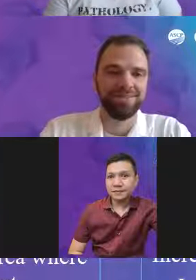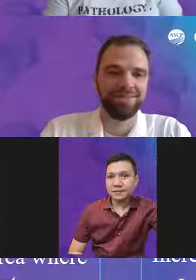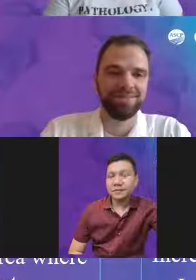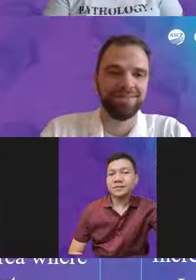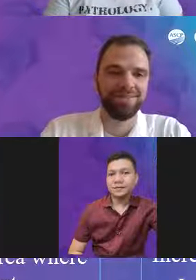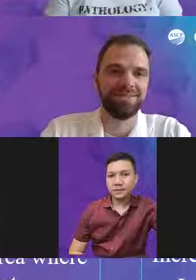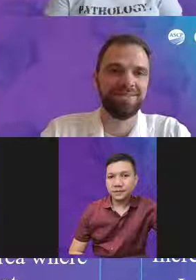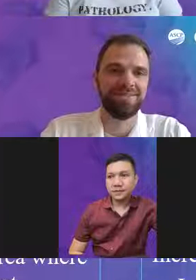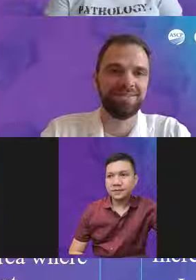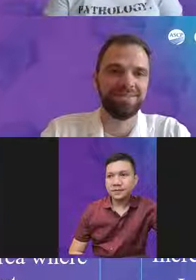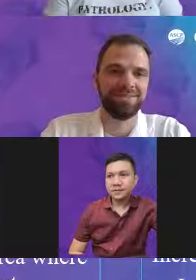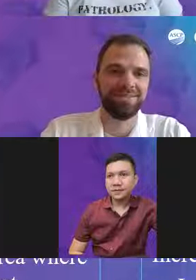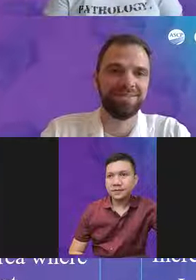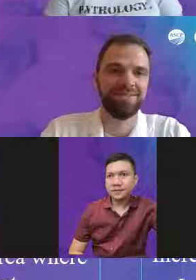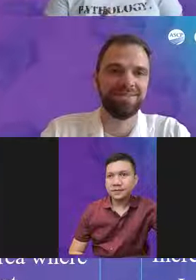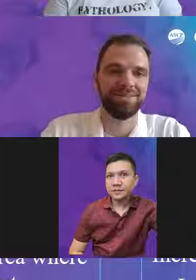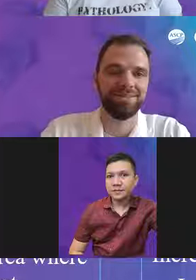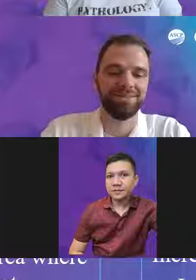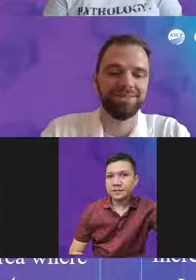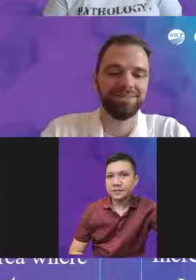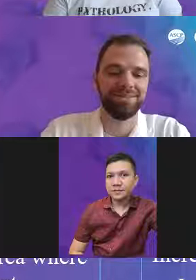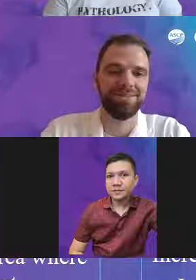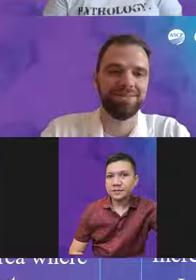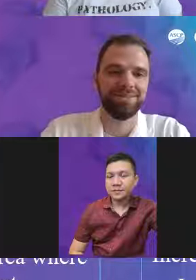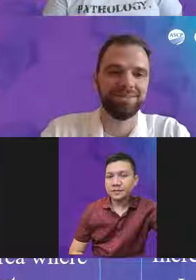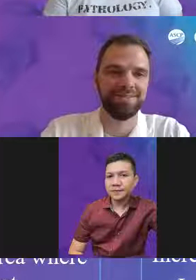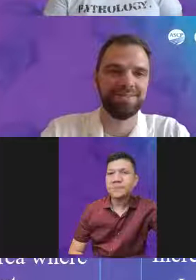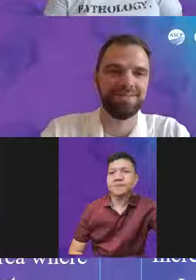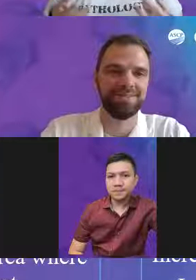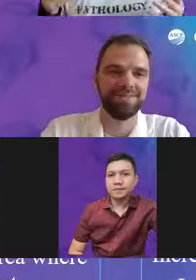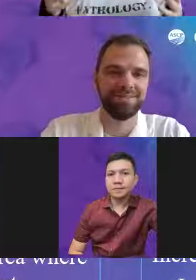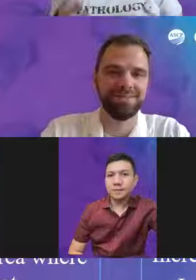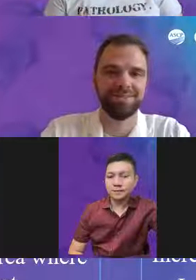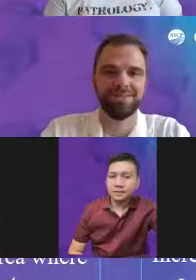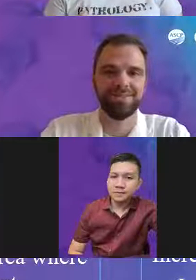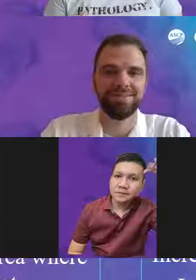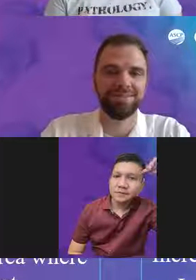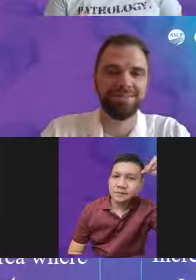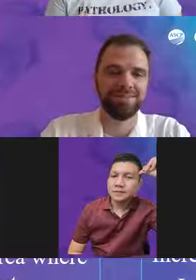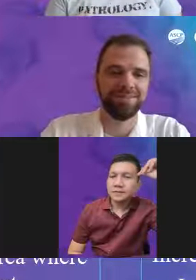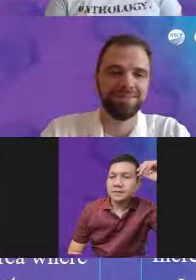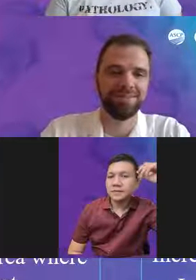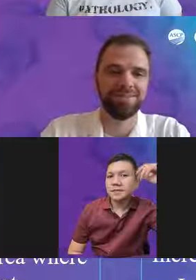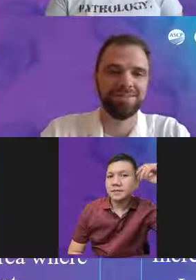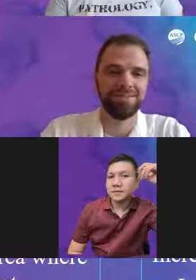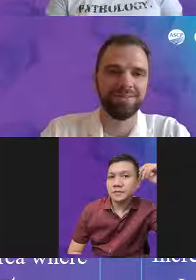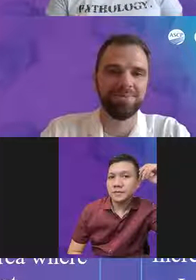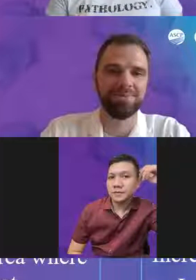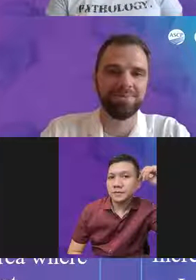looking at the distribution and amount of it within the cell. And then you're looking at how